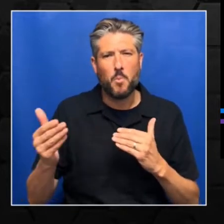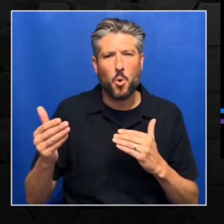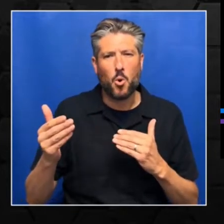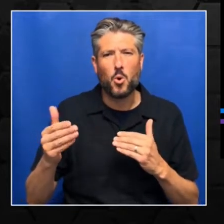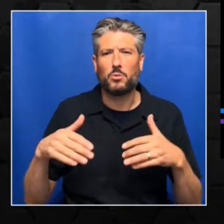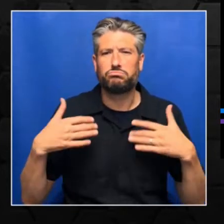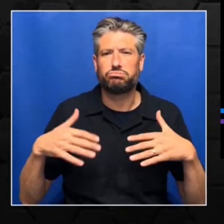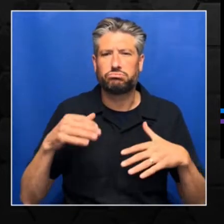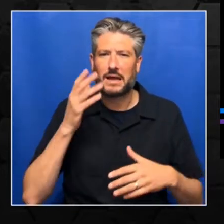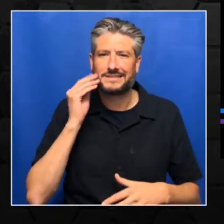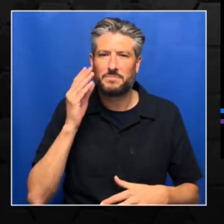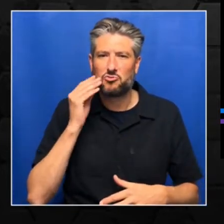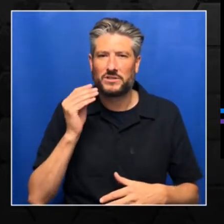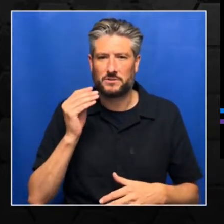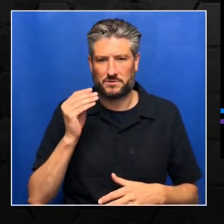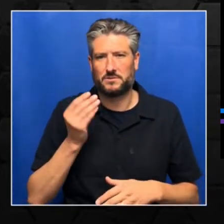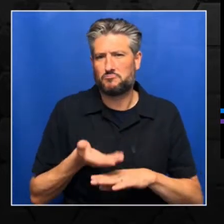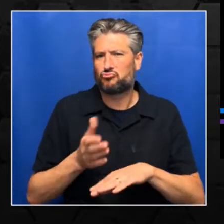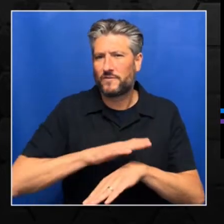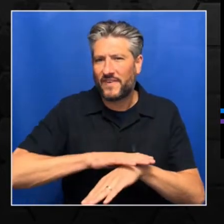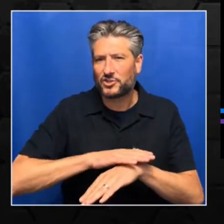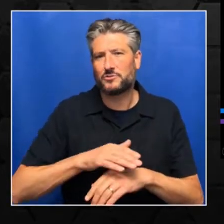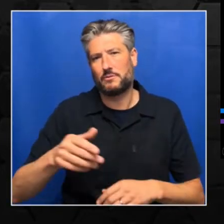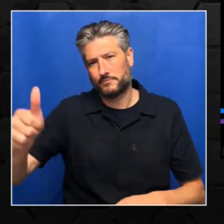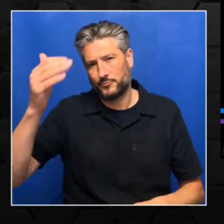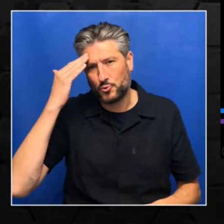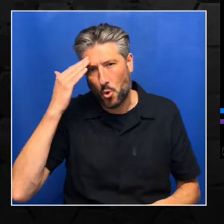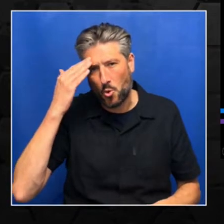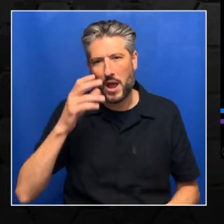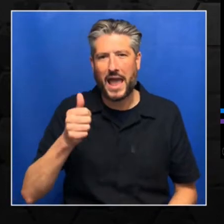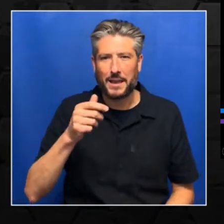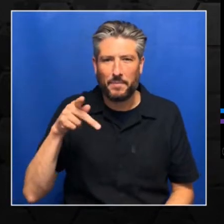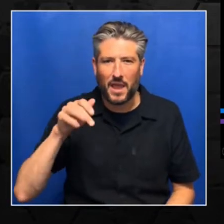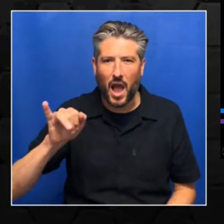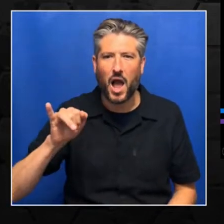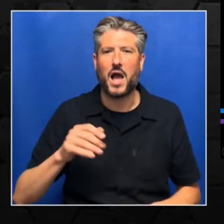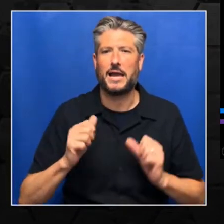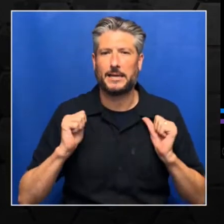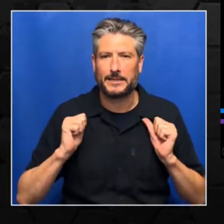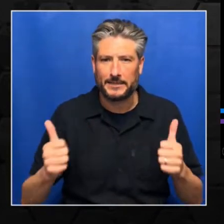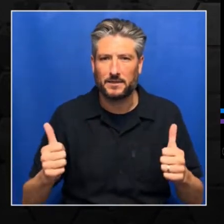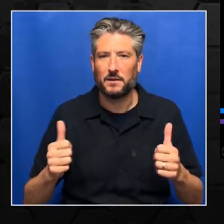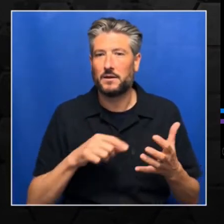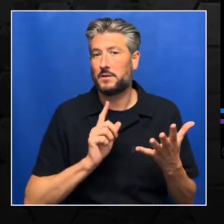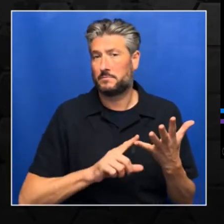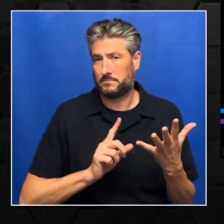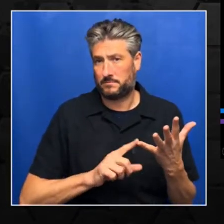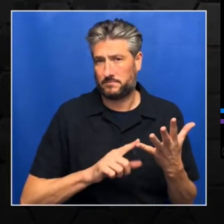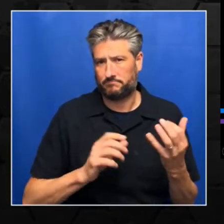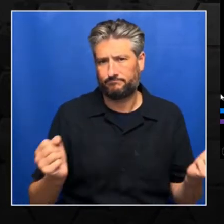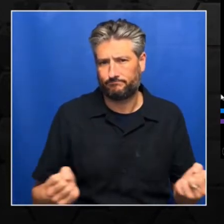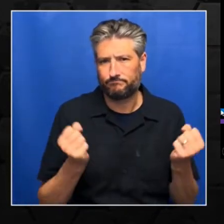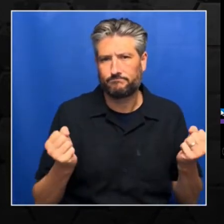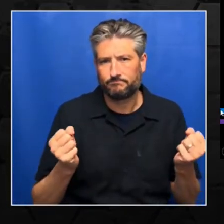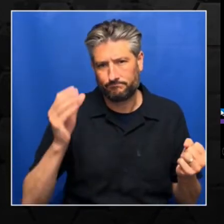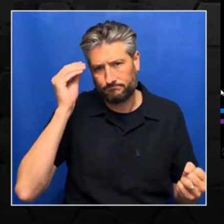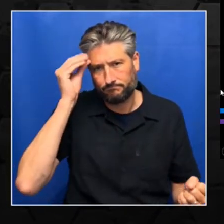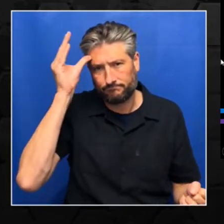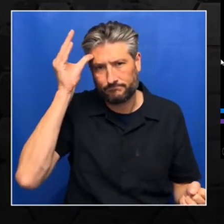work hand in hand with APIs. So we'll get to this one last. I'll leave that for now because it's just getting